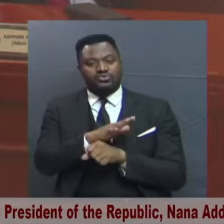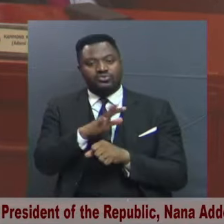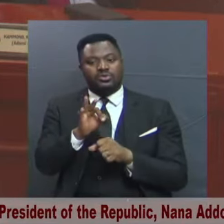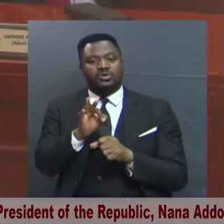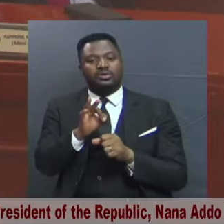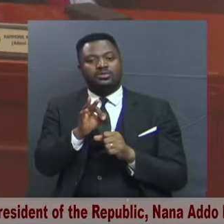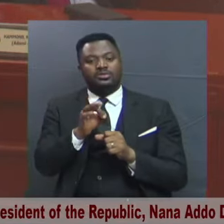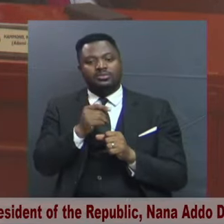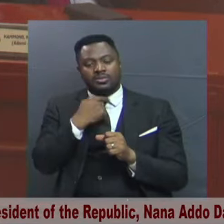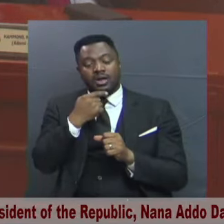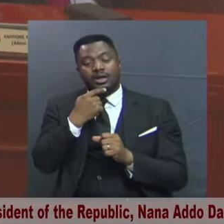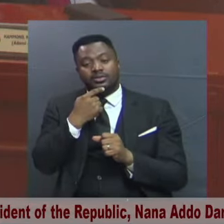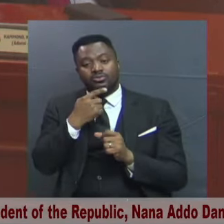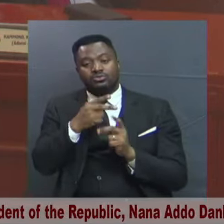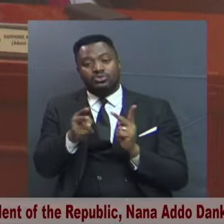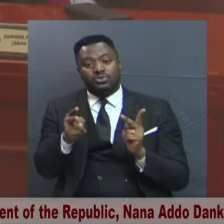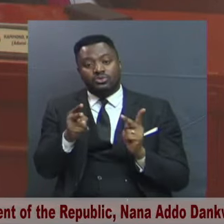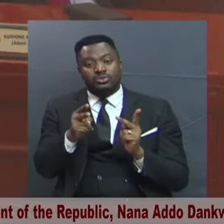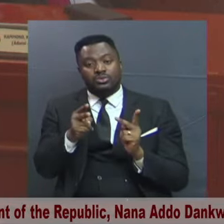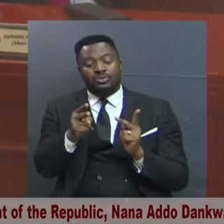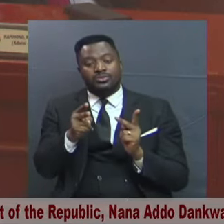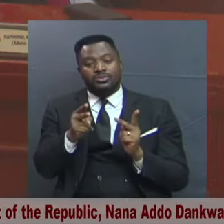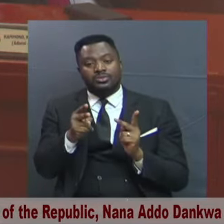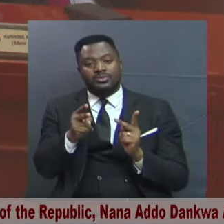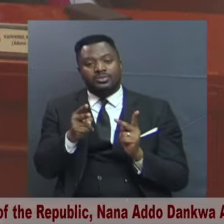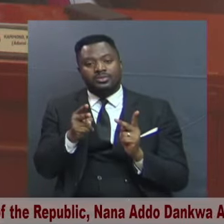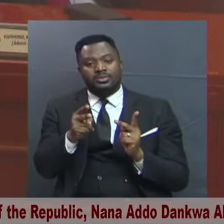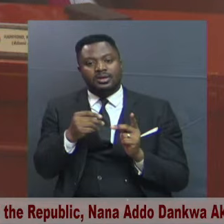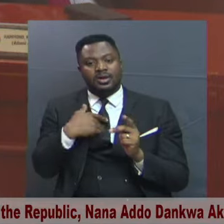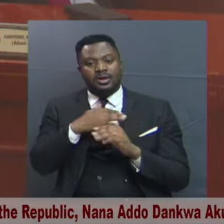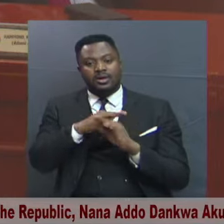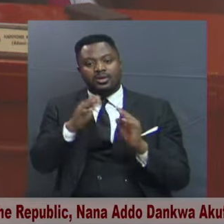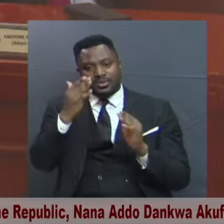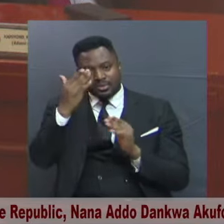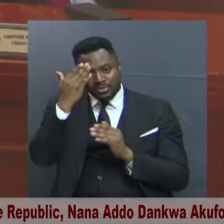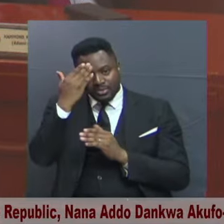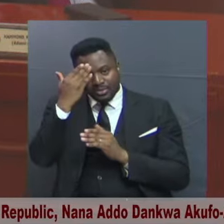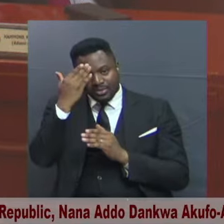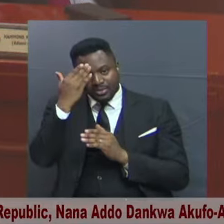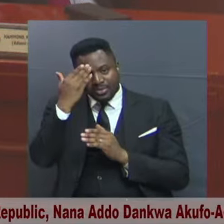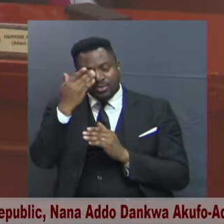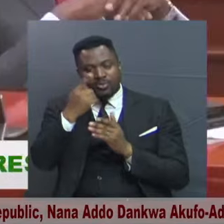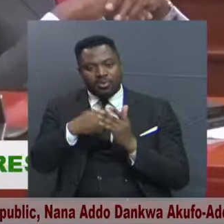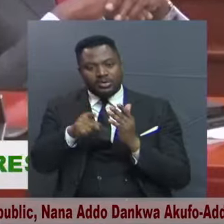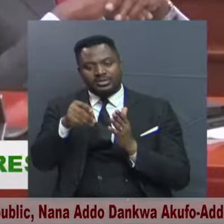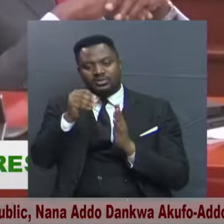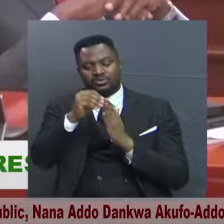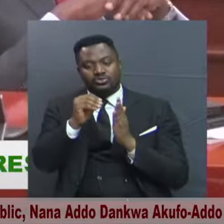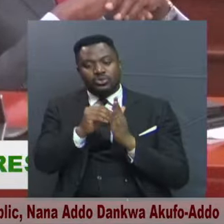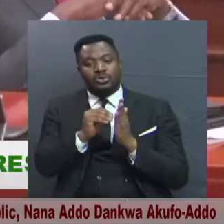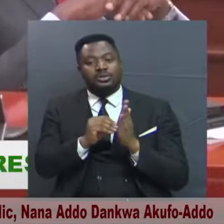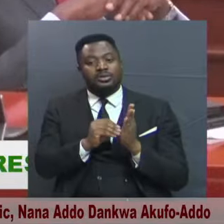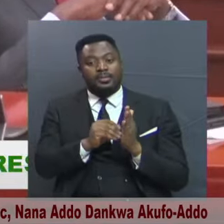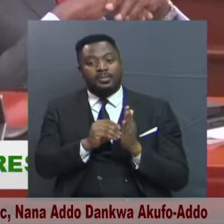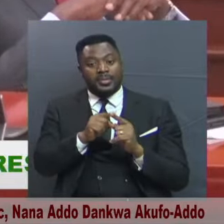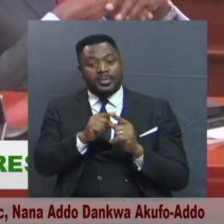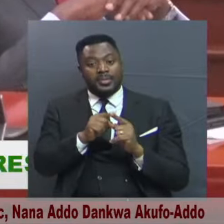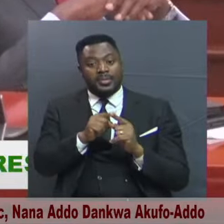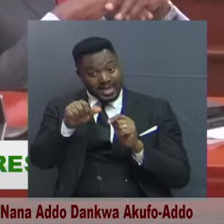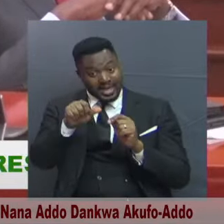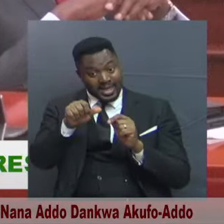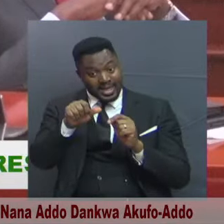Lamentations so Mr Speaker I don't know what he was actually jotting down but if he was